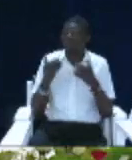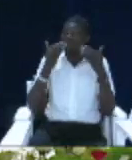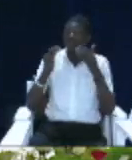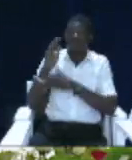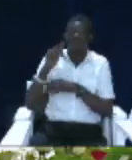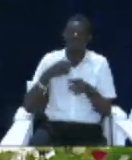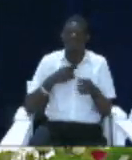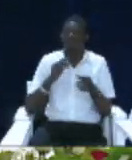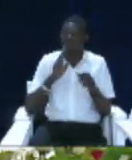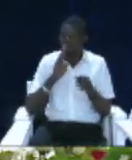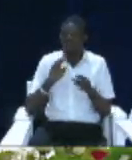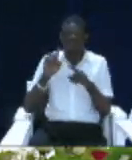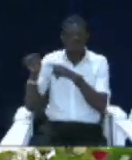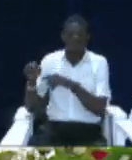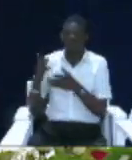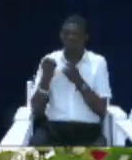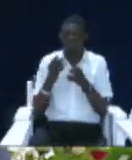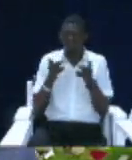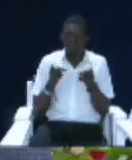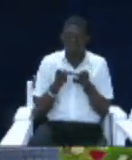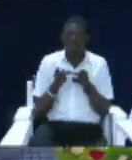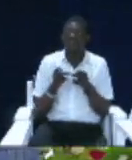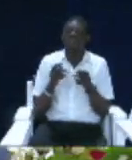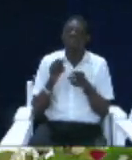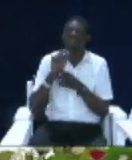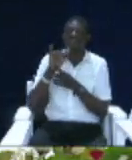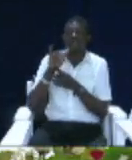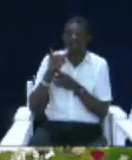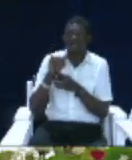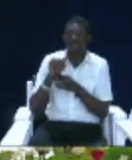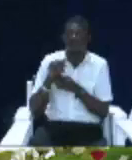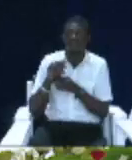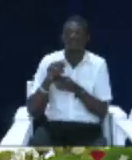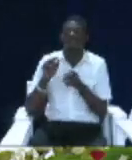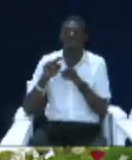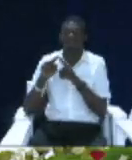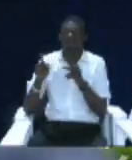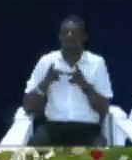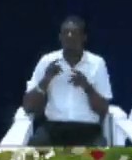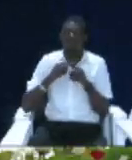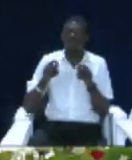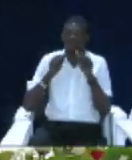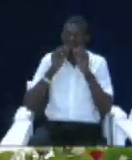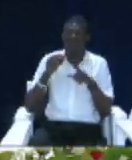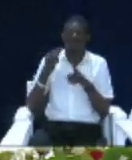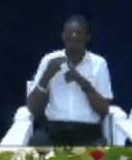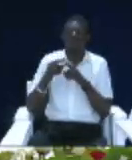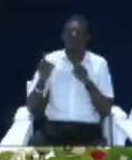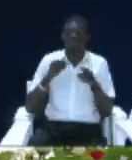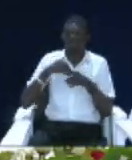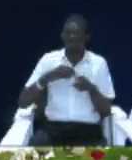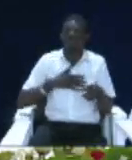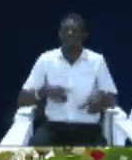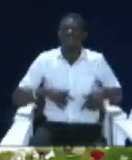I've been to so many places, so many. I've gone to Yaba, Rehab. But I want to bless God for what the Lord did to my